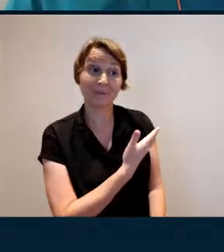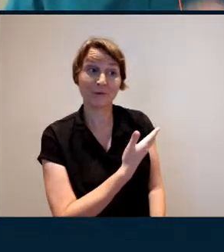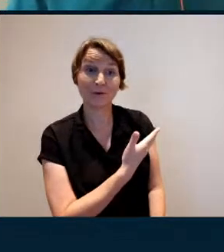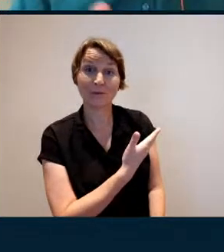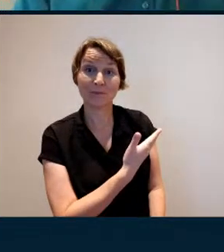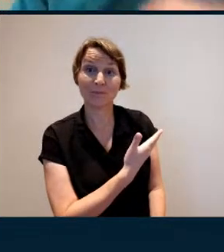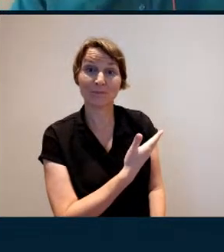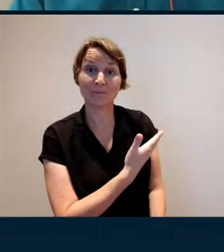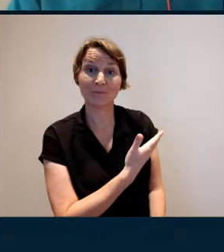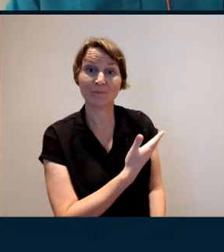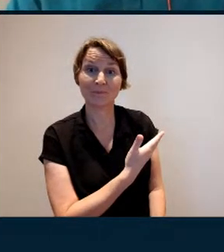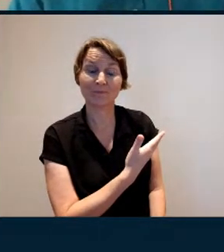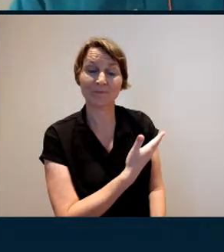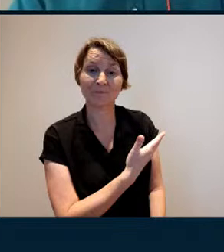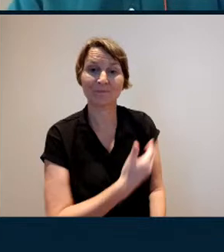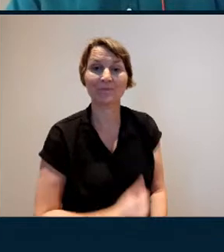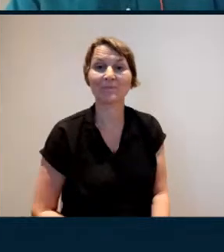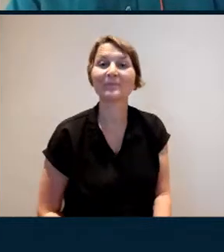so let's go in here.